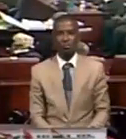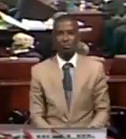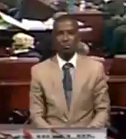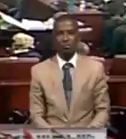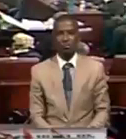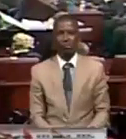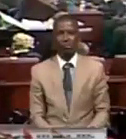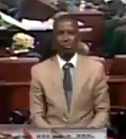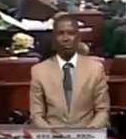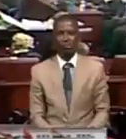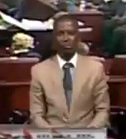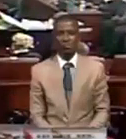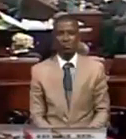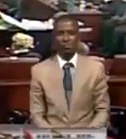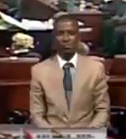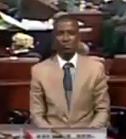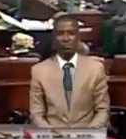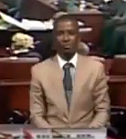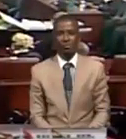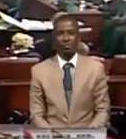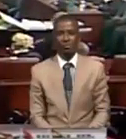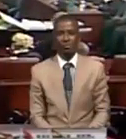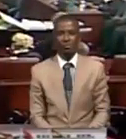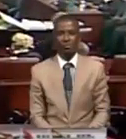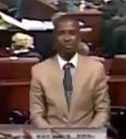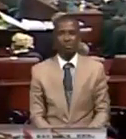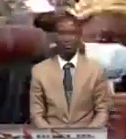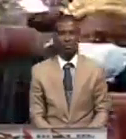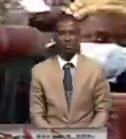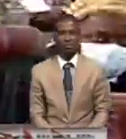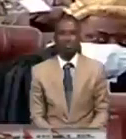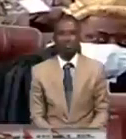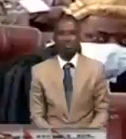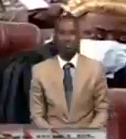Can the witness be discharged, Your Lordship?